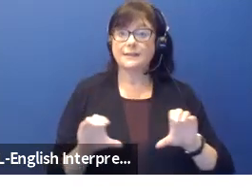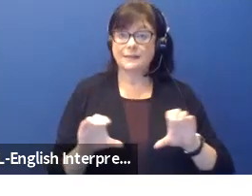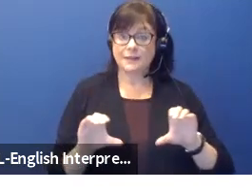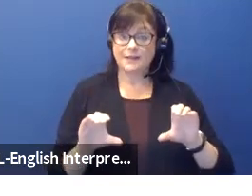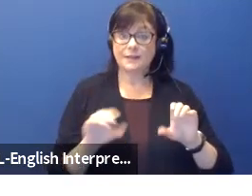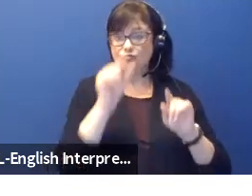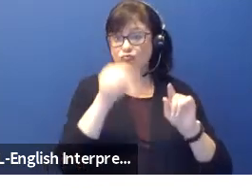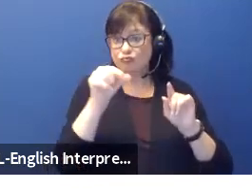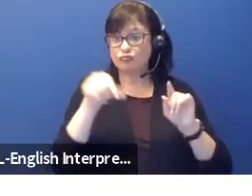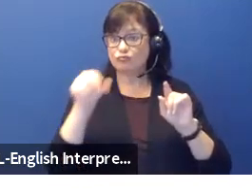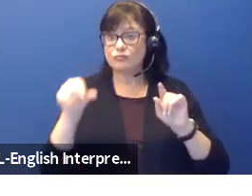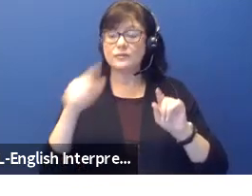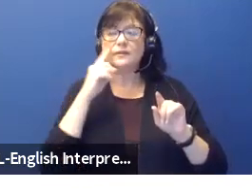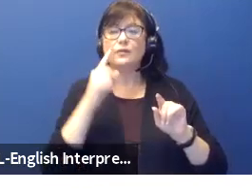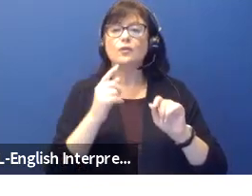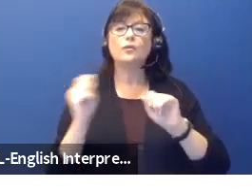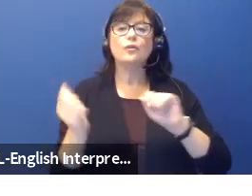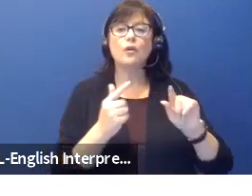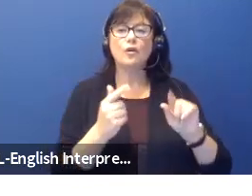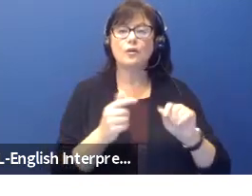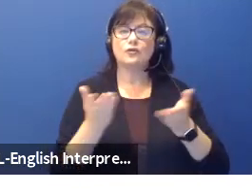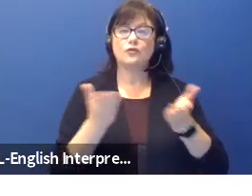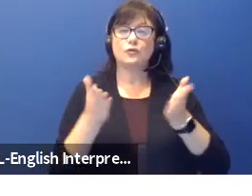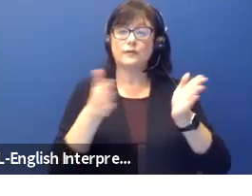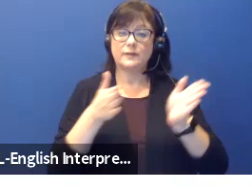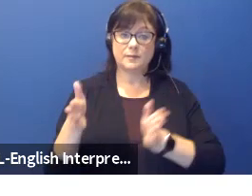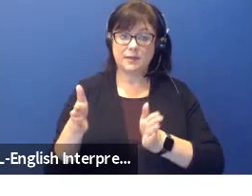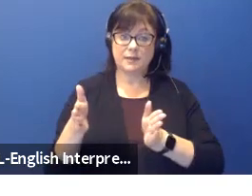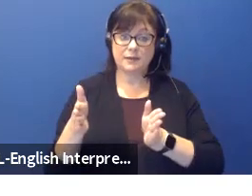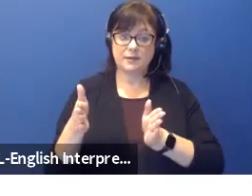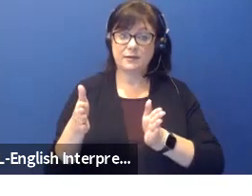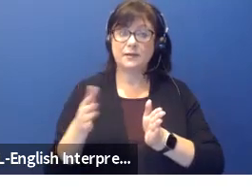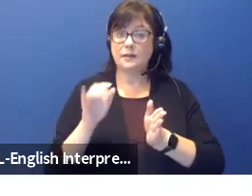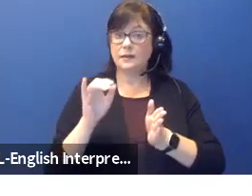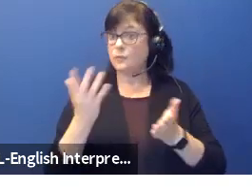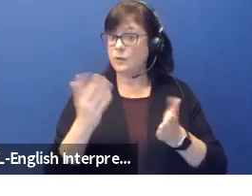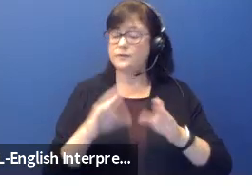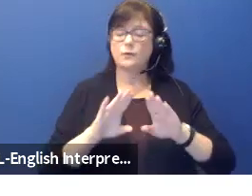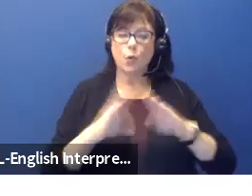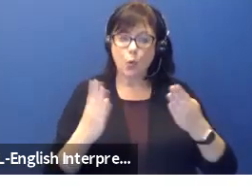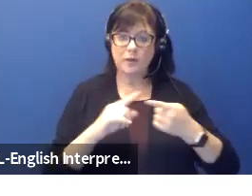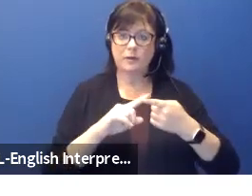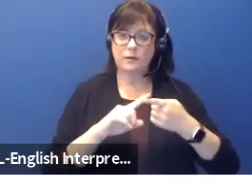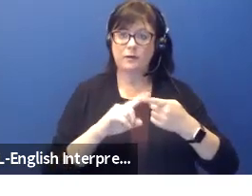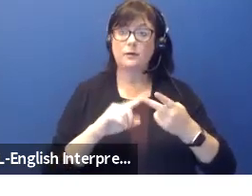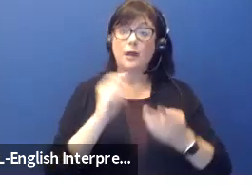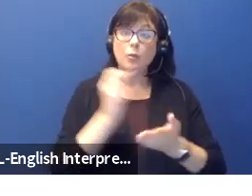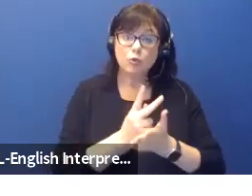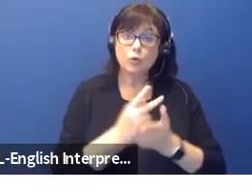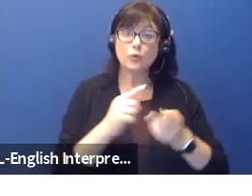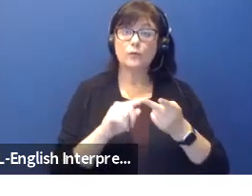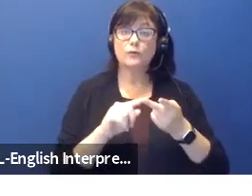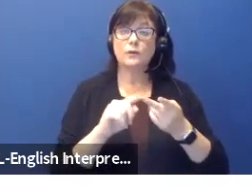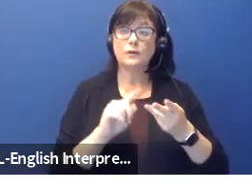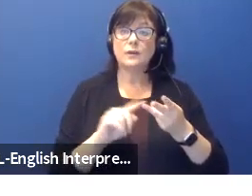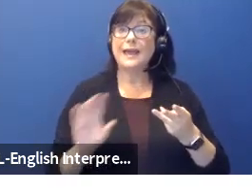individual service plan that you have open, approved, active, or have been closed during the